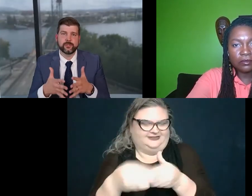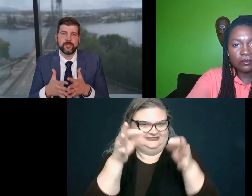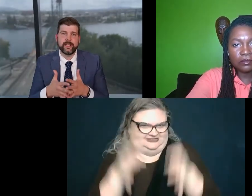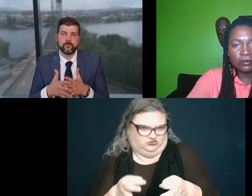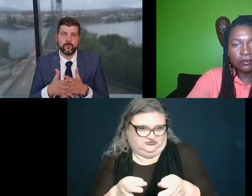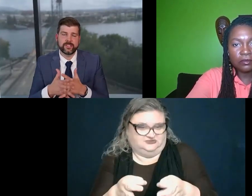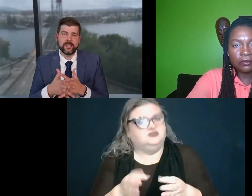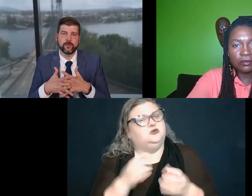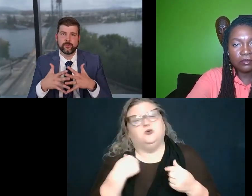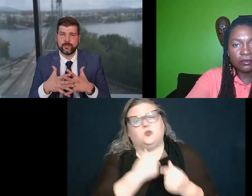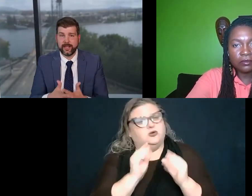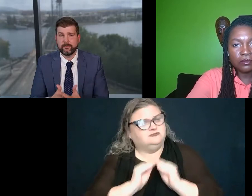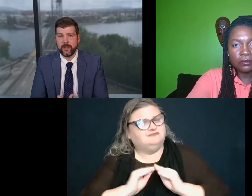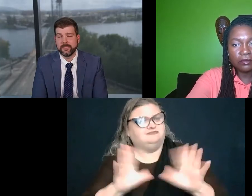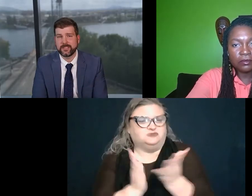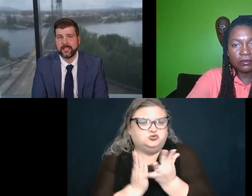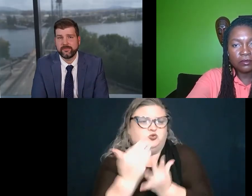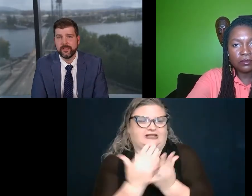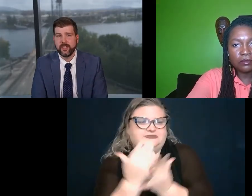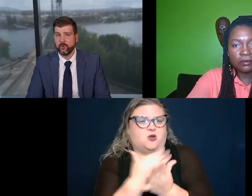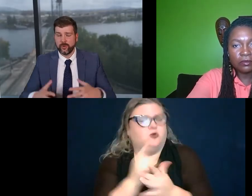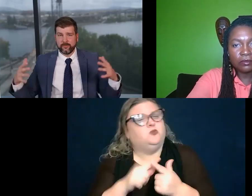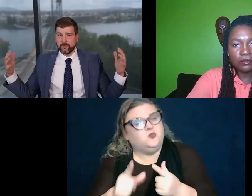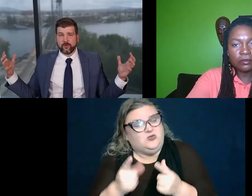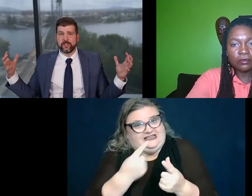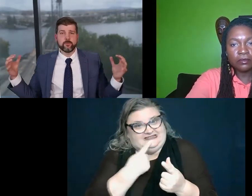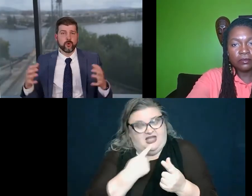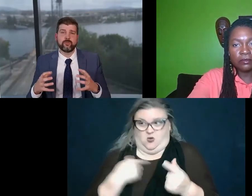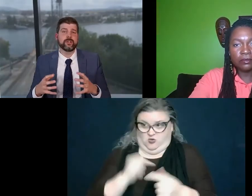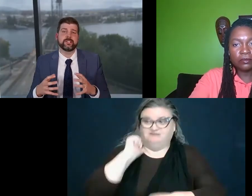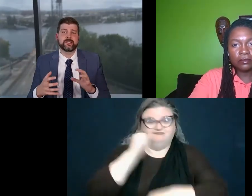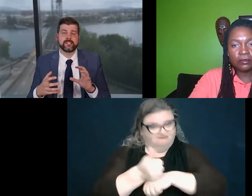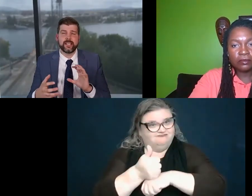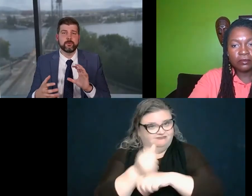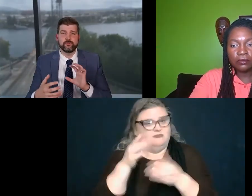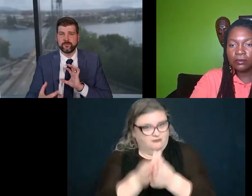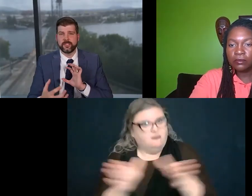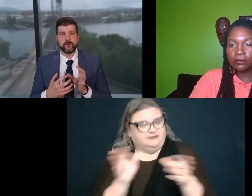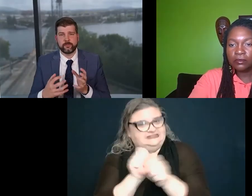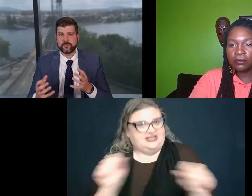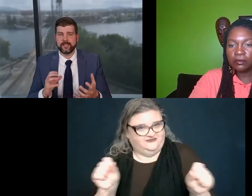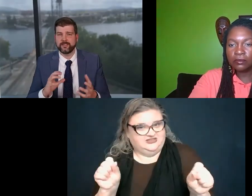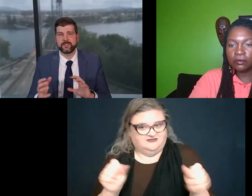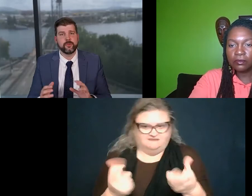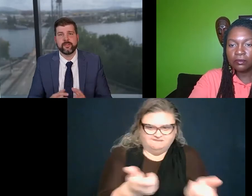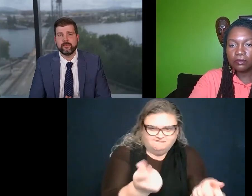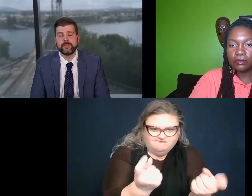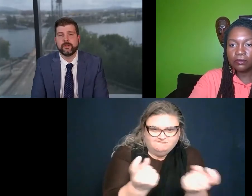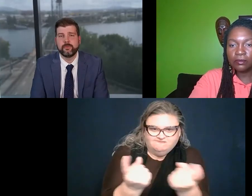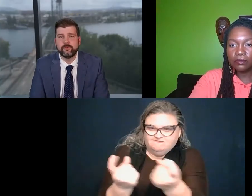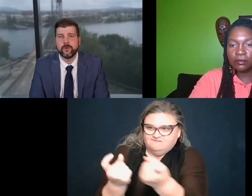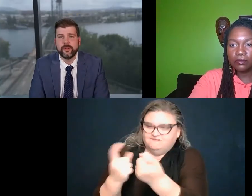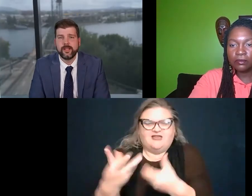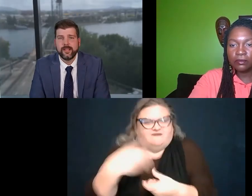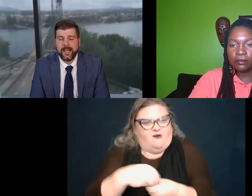actually creating when we say we're creating public safety. We're involving more voices at the table from different perspectives than we've ever